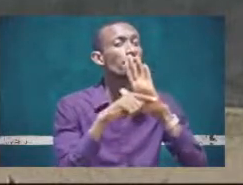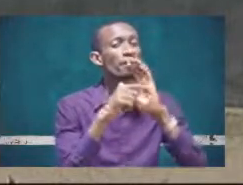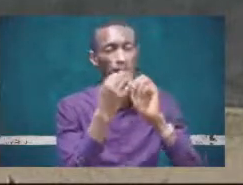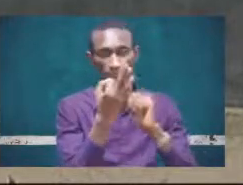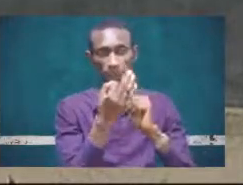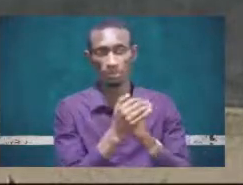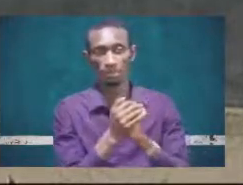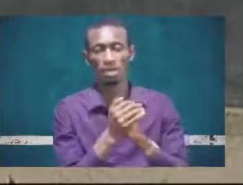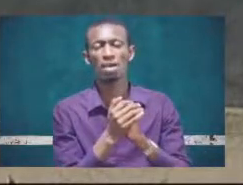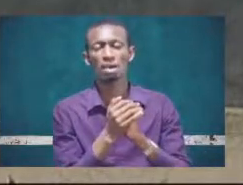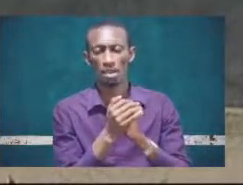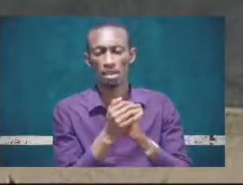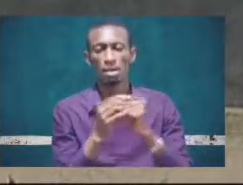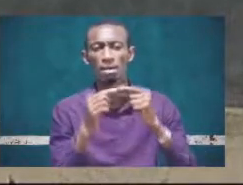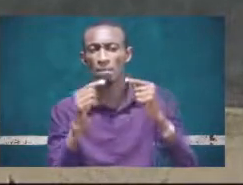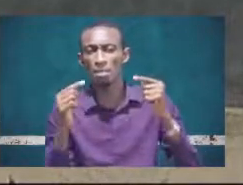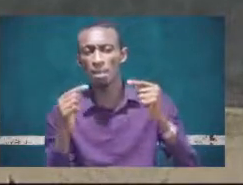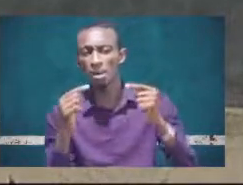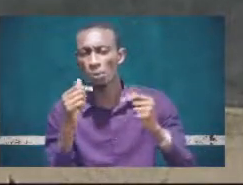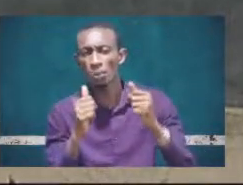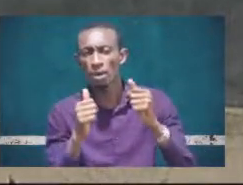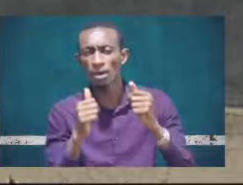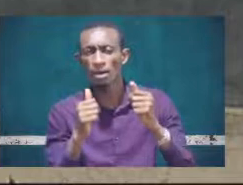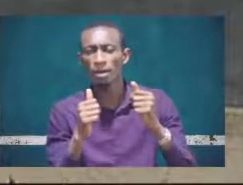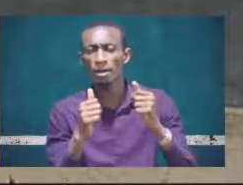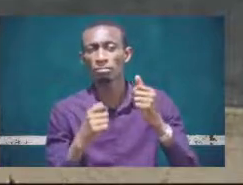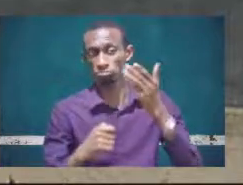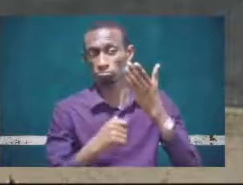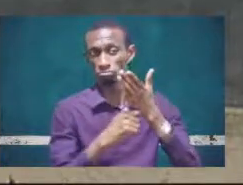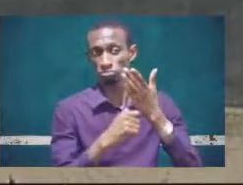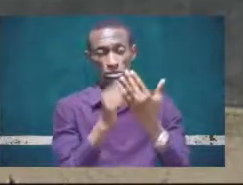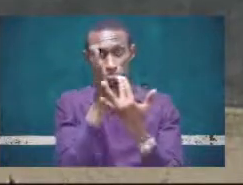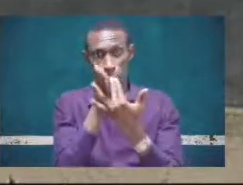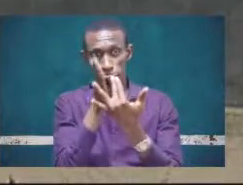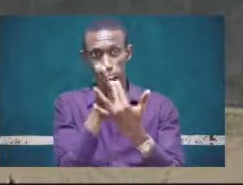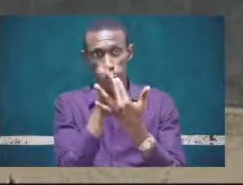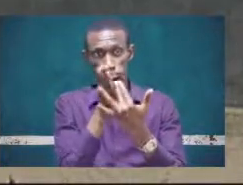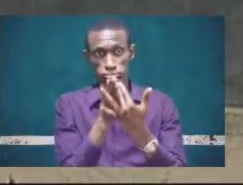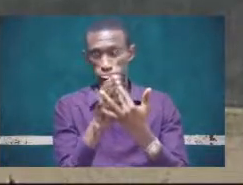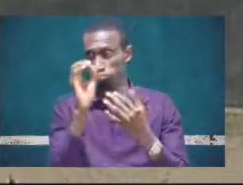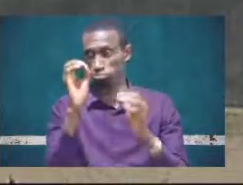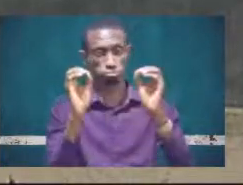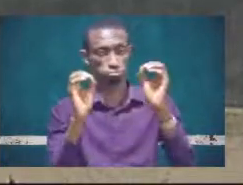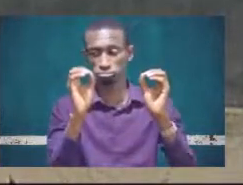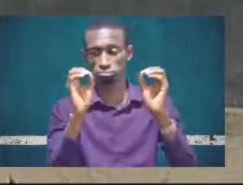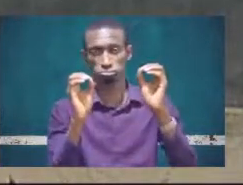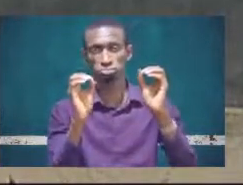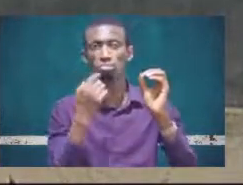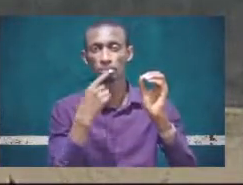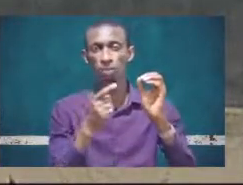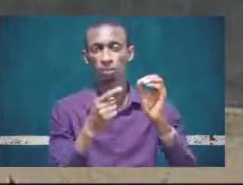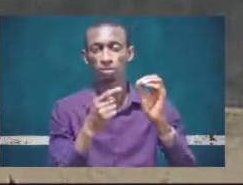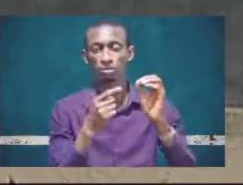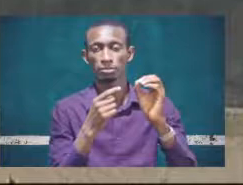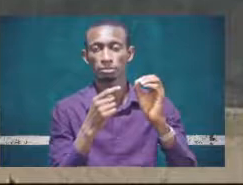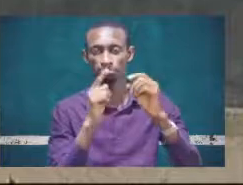be positive. Means that between 1 divided by 3 and 4, it will be positive,